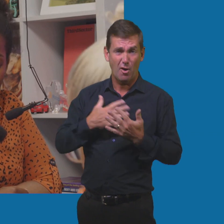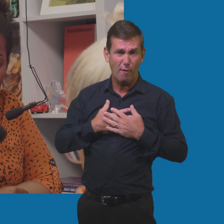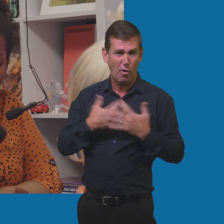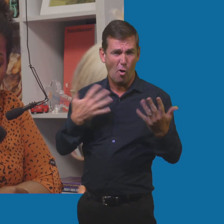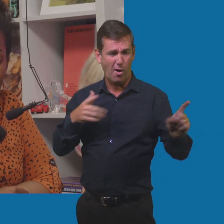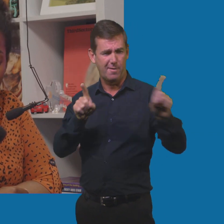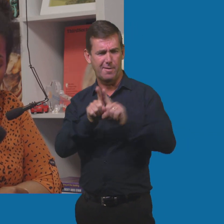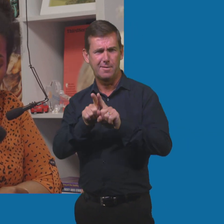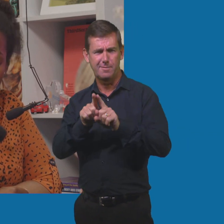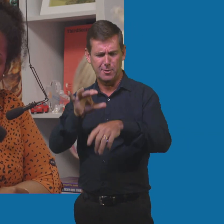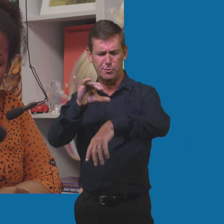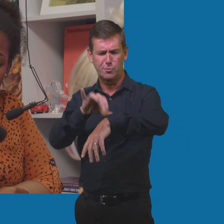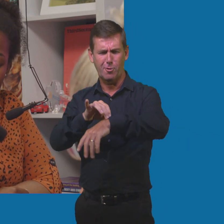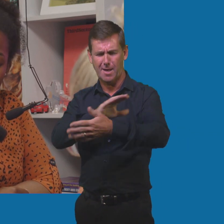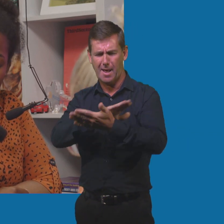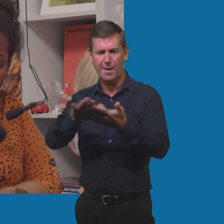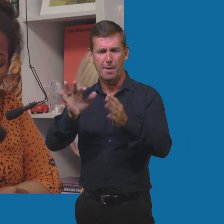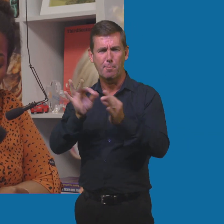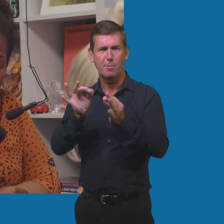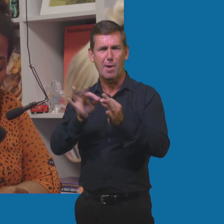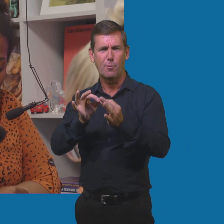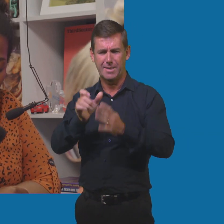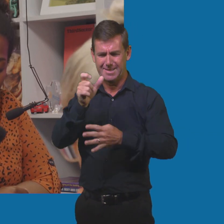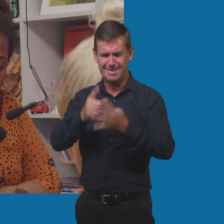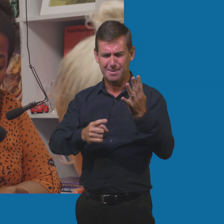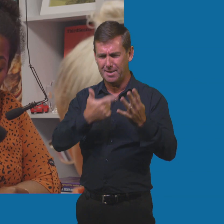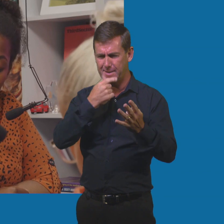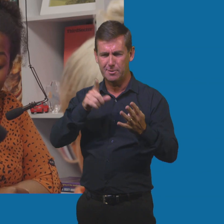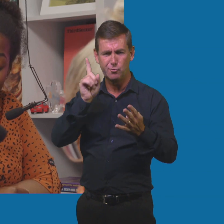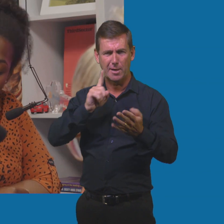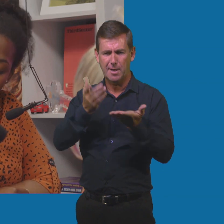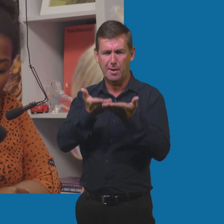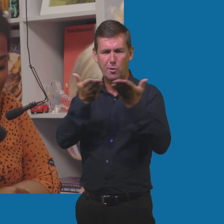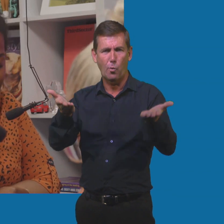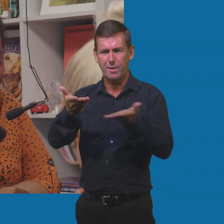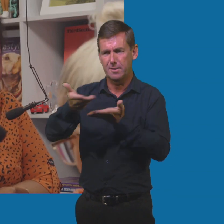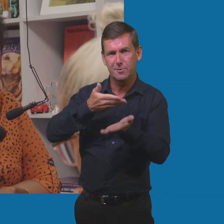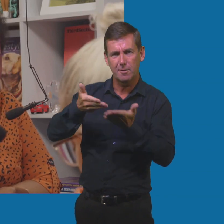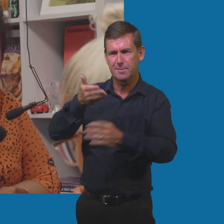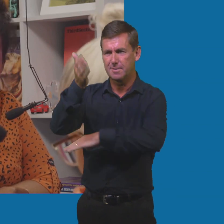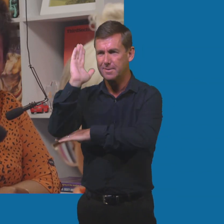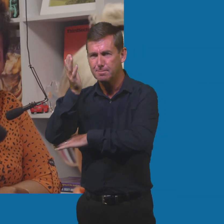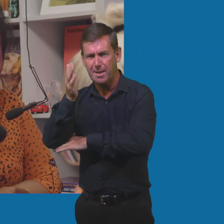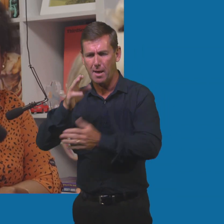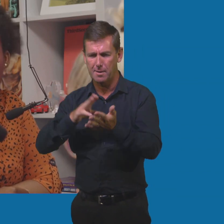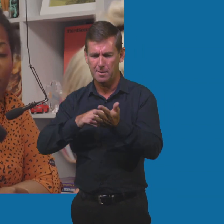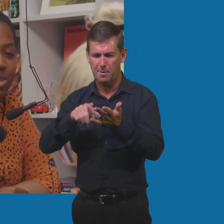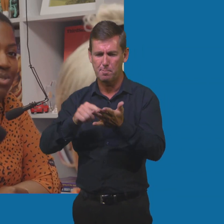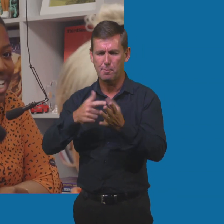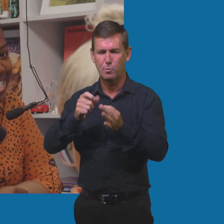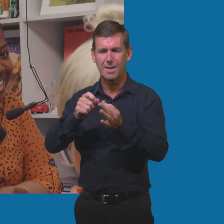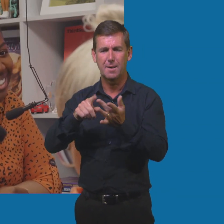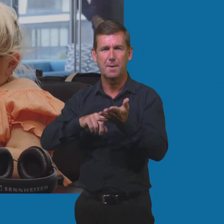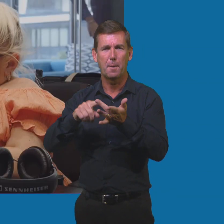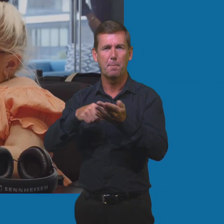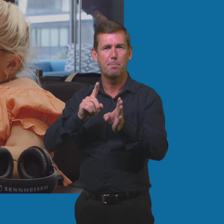Dr Hannah Barham-Brown, Disability Gender Equality Consultant, Speaker and Motability Governor, to talk about the wild world